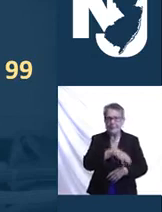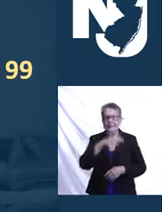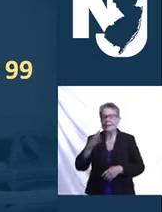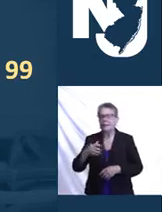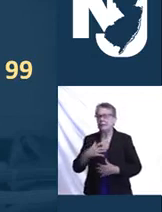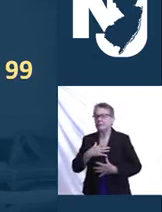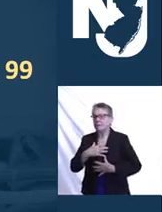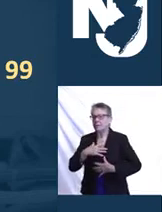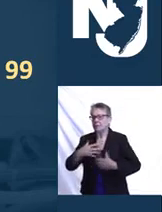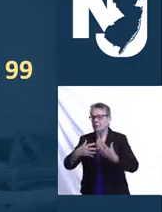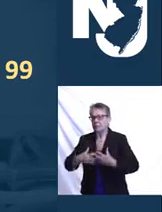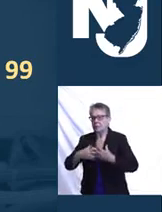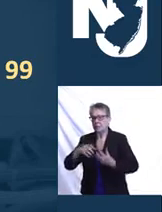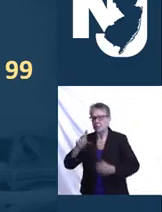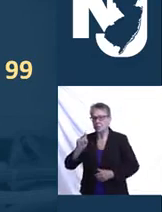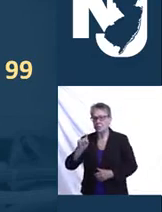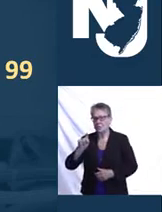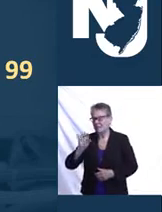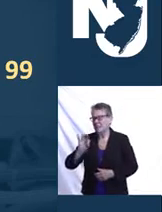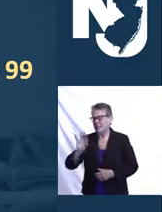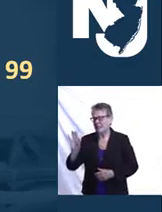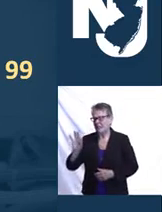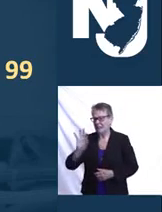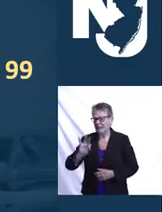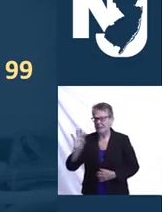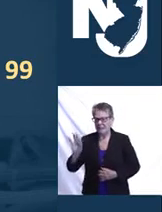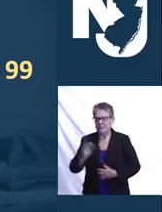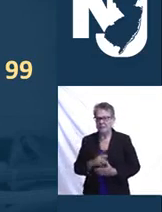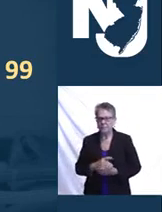28th of last year, the number was